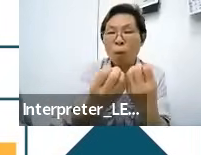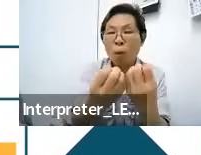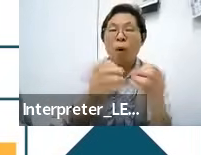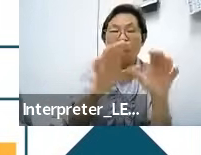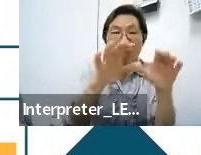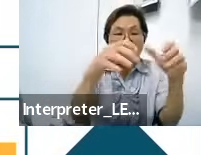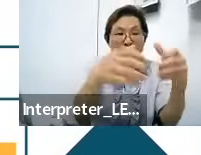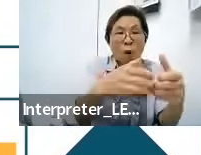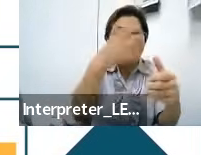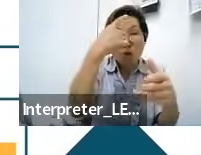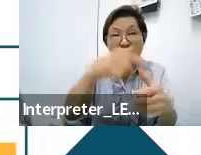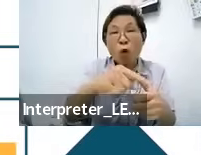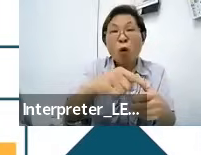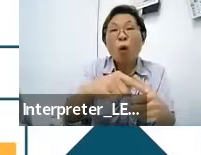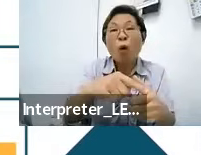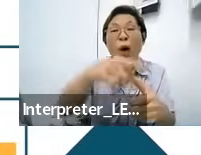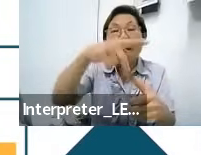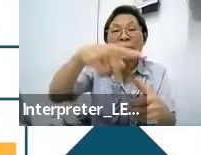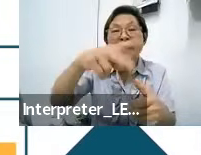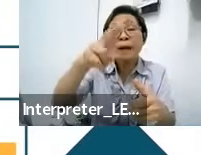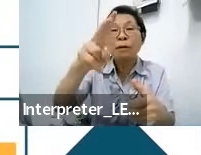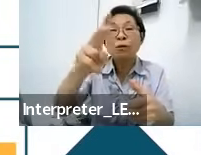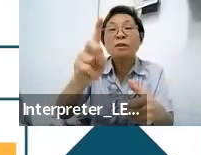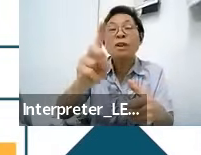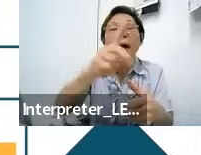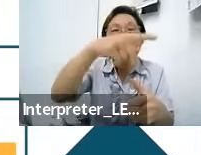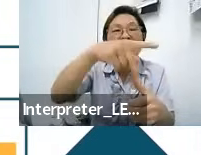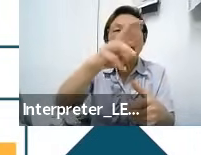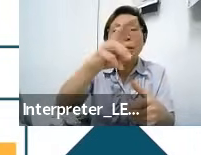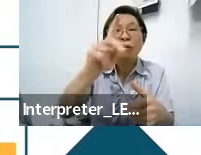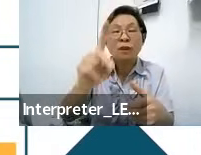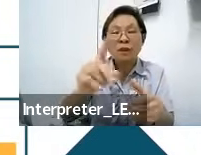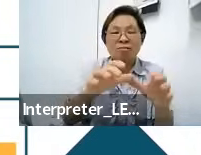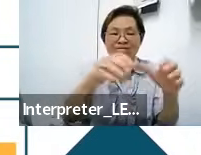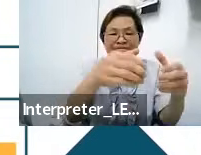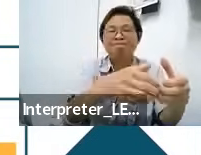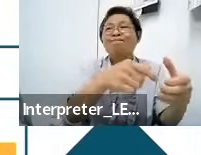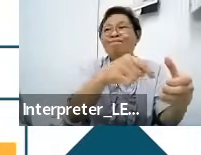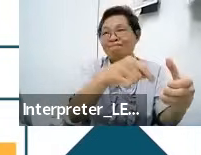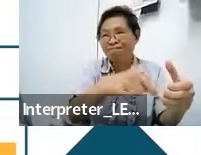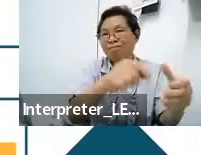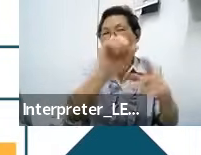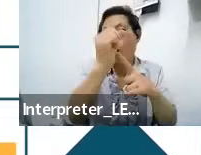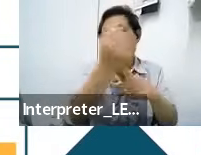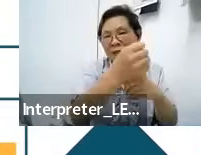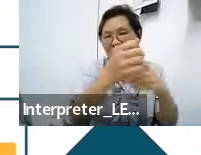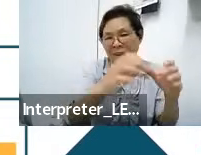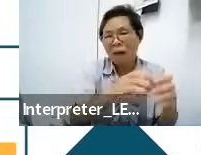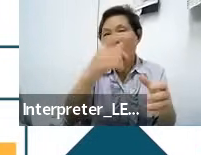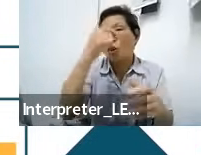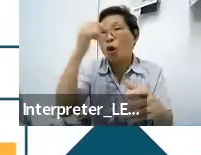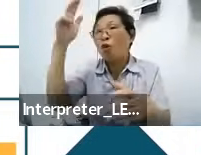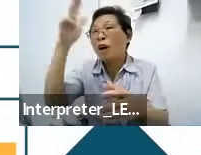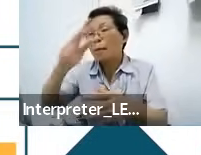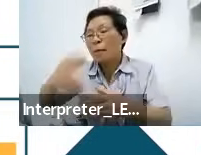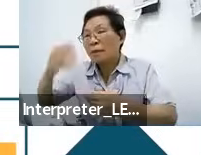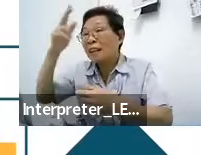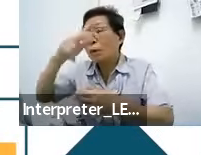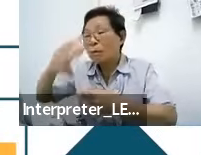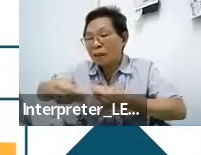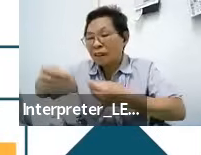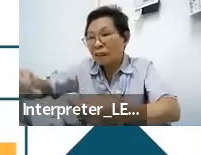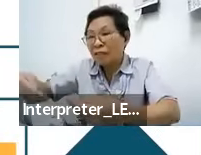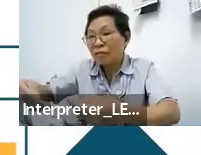Disability, because the public agency, the government, is providing education